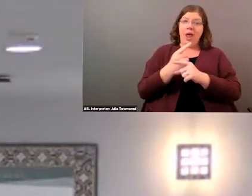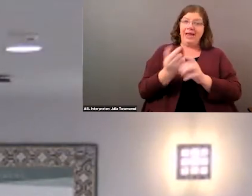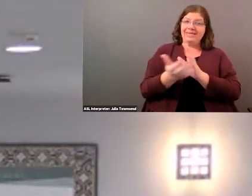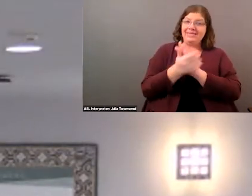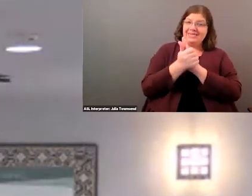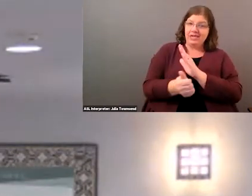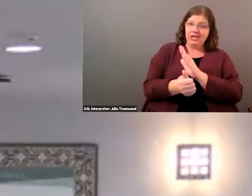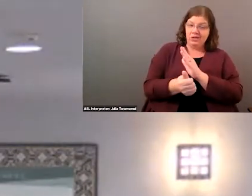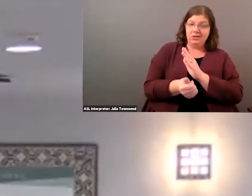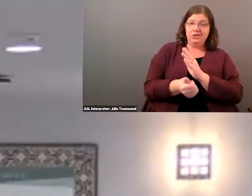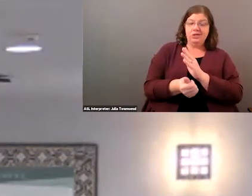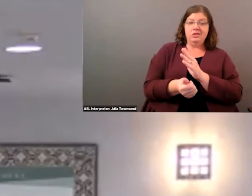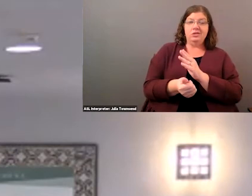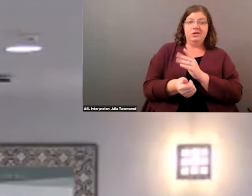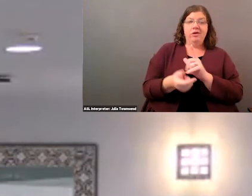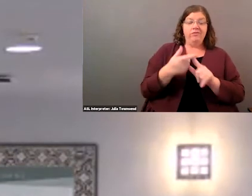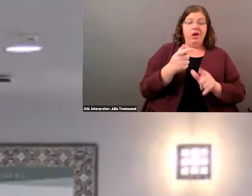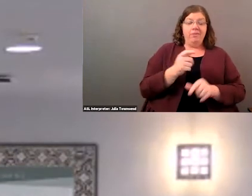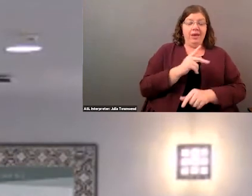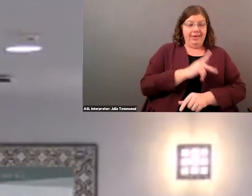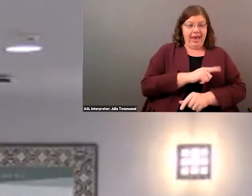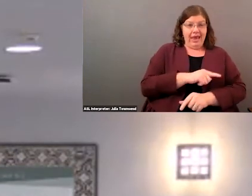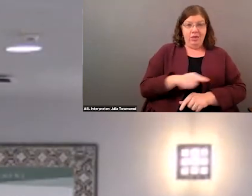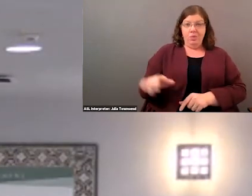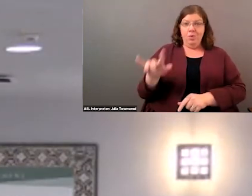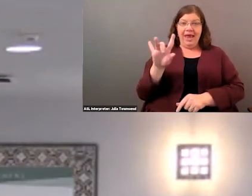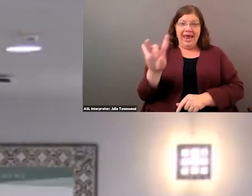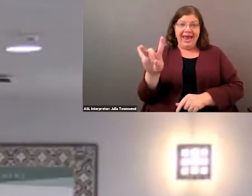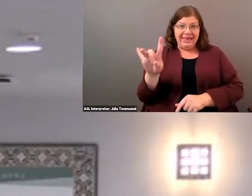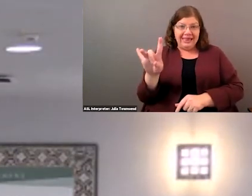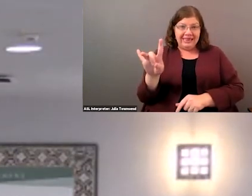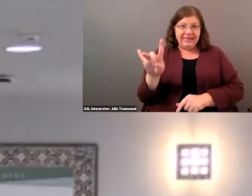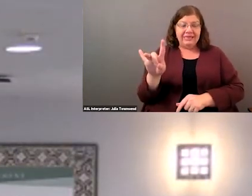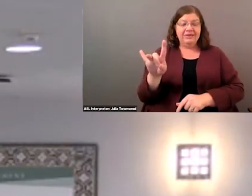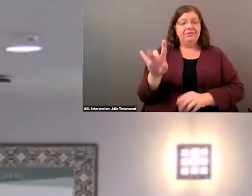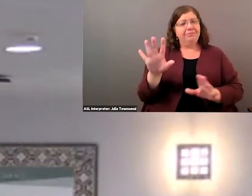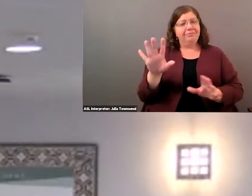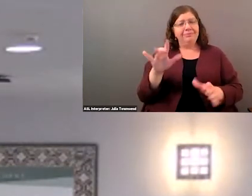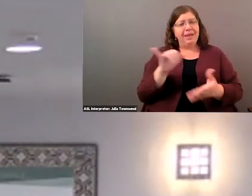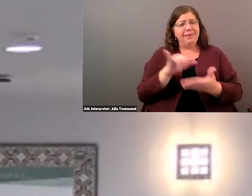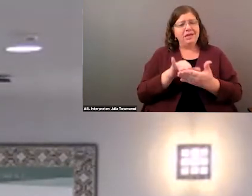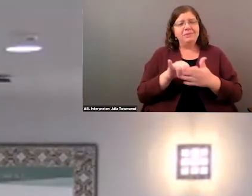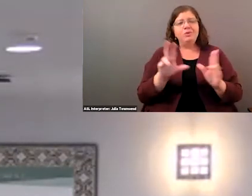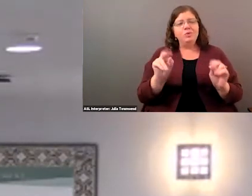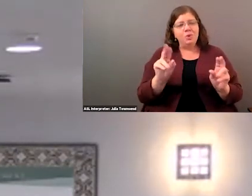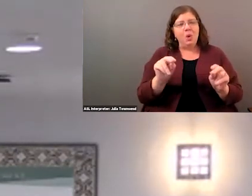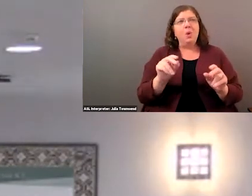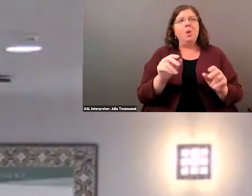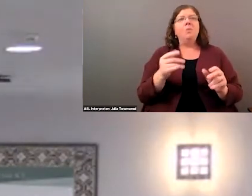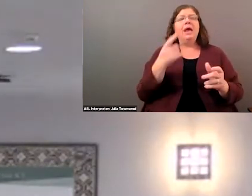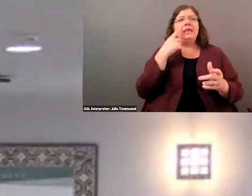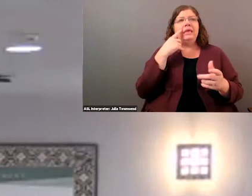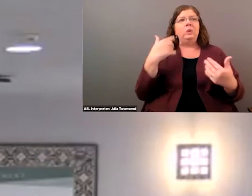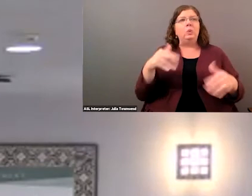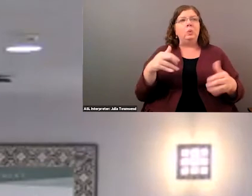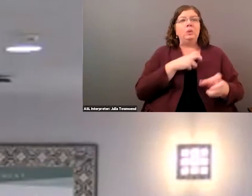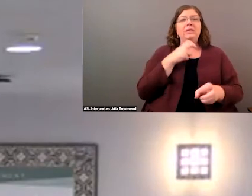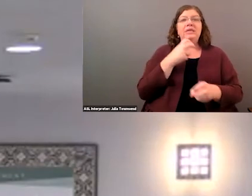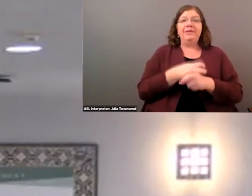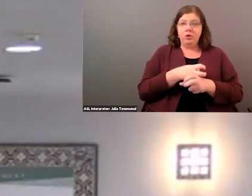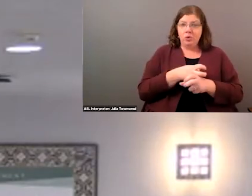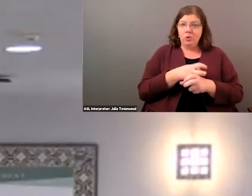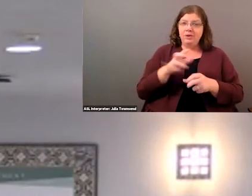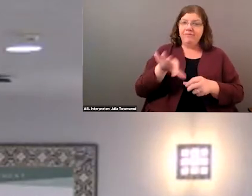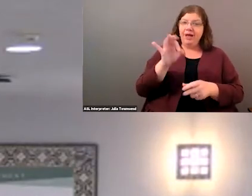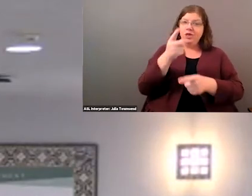not saying it's impossible. I do think it's difficult to find the right person, and so I'm very excited that